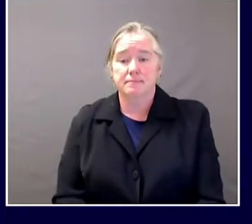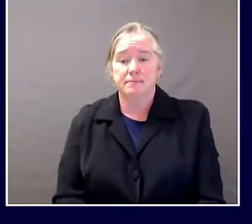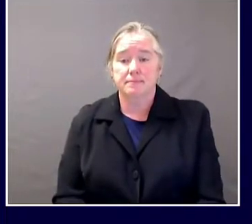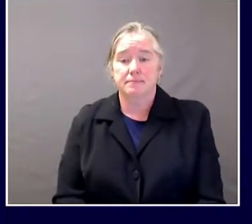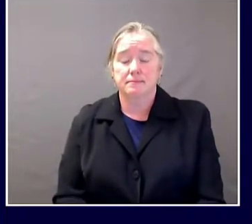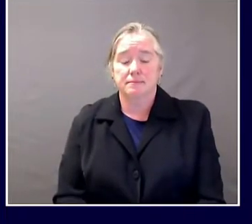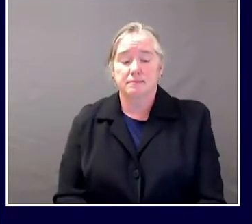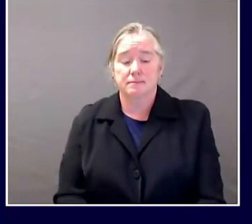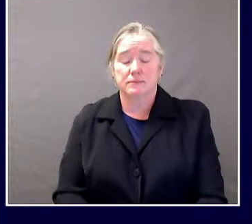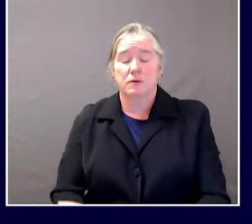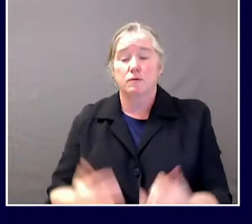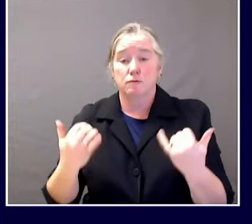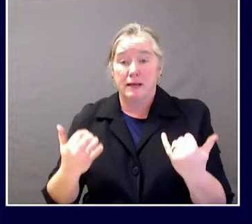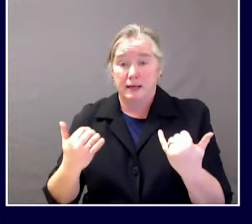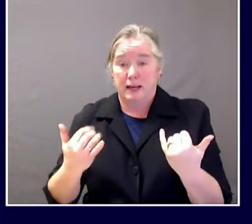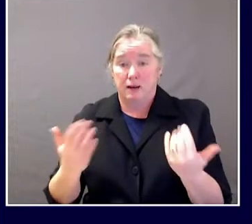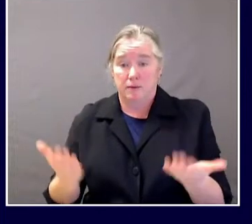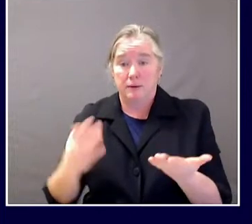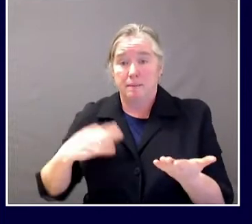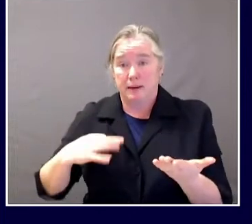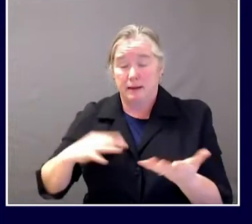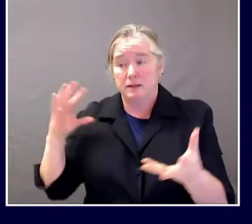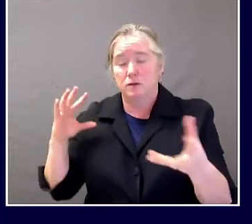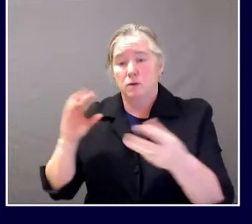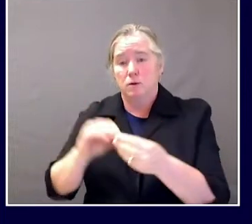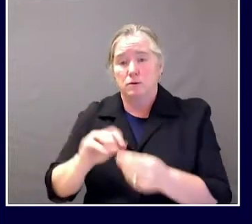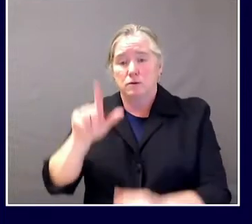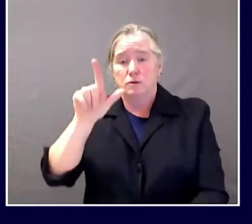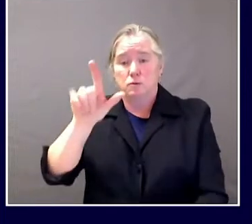Right now in Maine, there are a total of